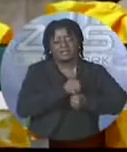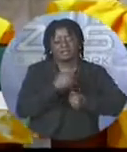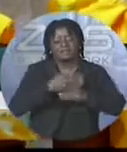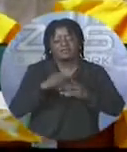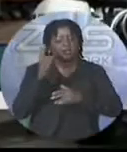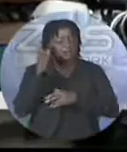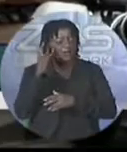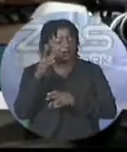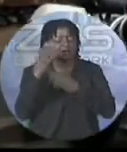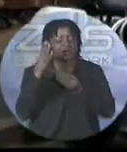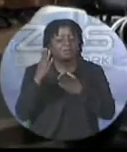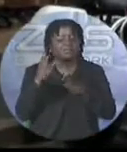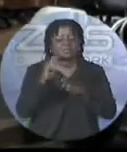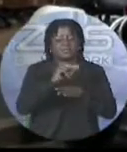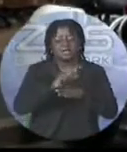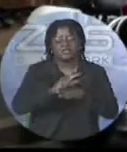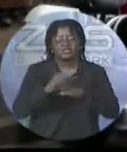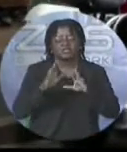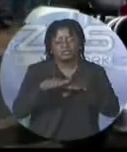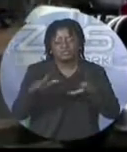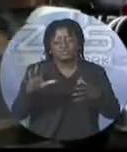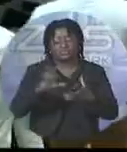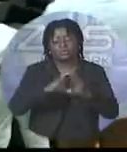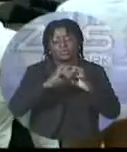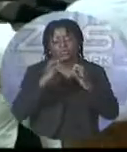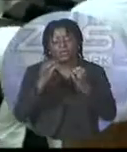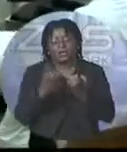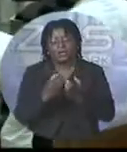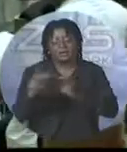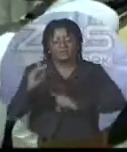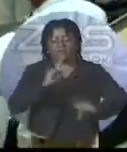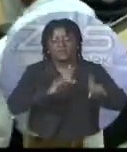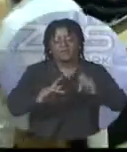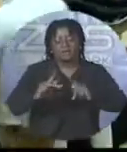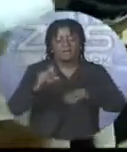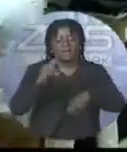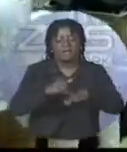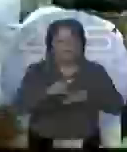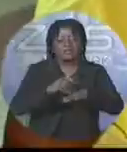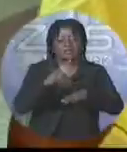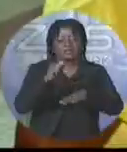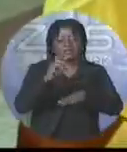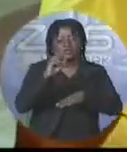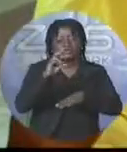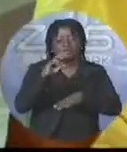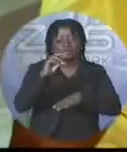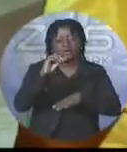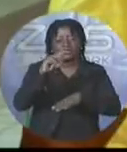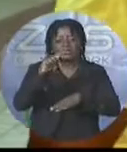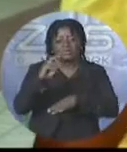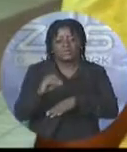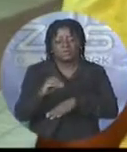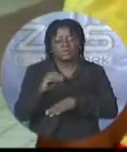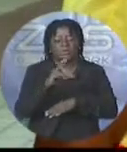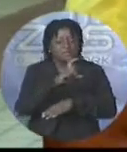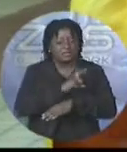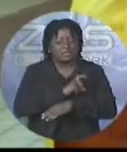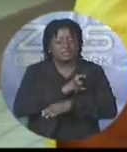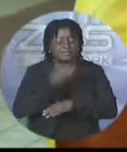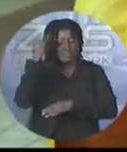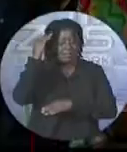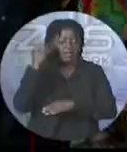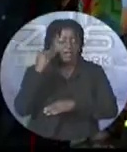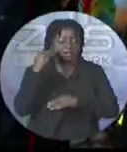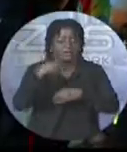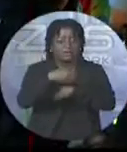National Children's Choir perform at the Toronto Police Headquarters. Directors Patricia Bazard and Audrey Dean Wright